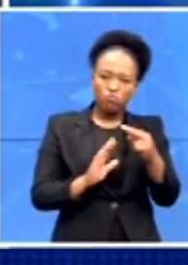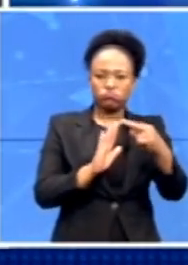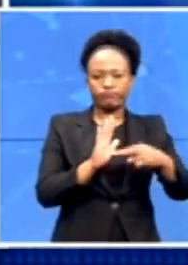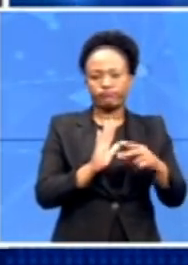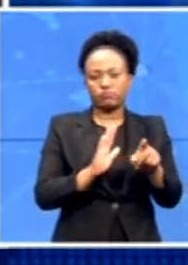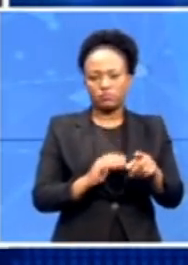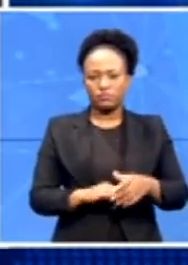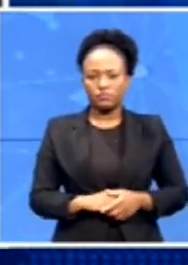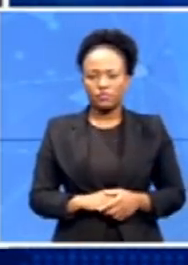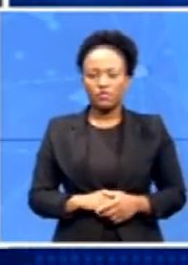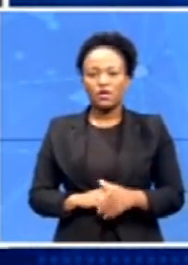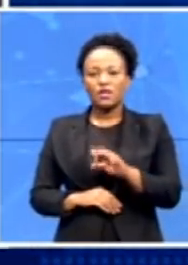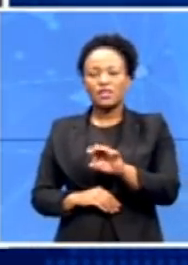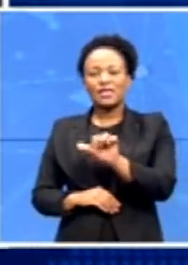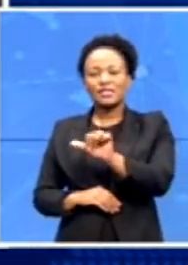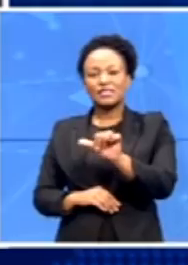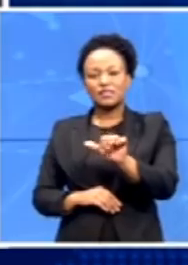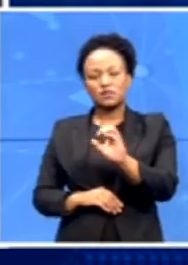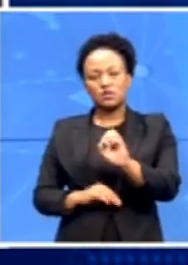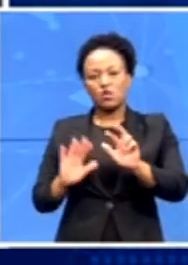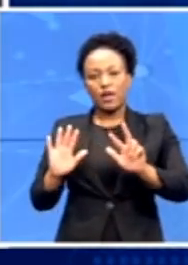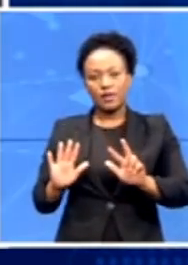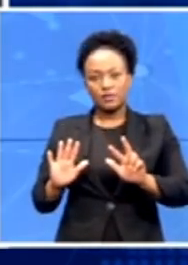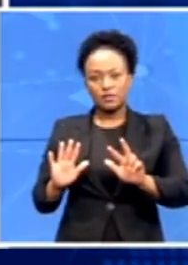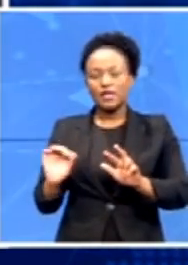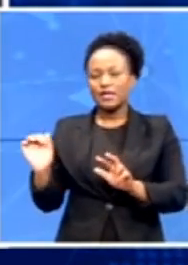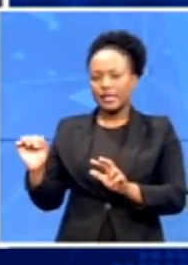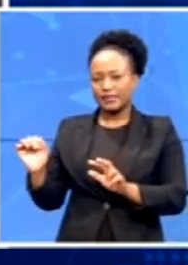36608. Yes, my lady. Yes.